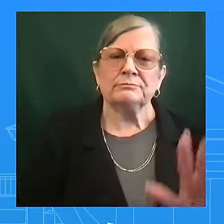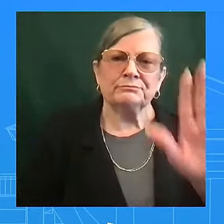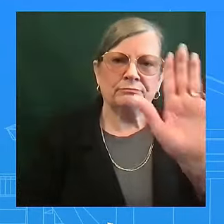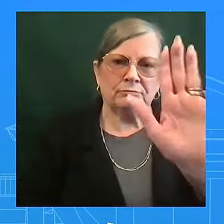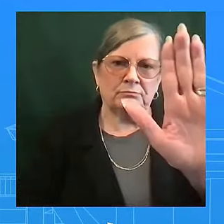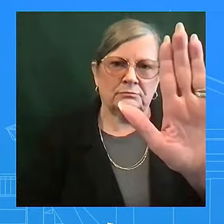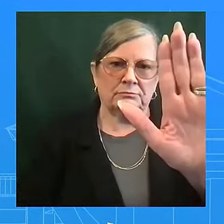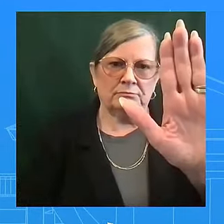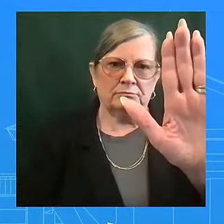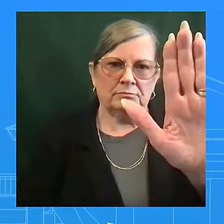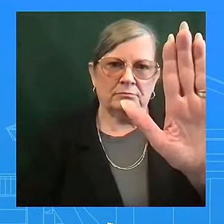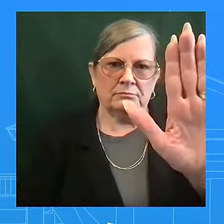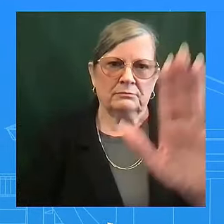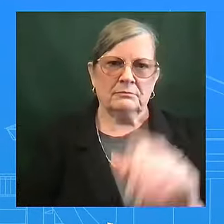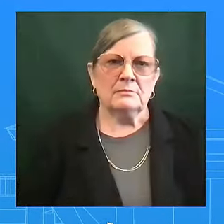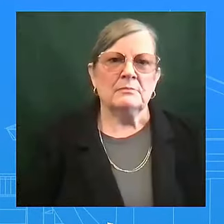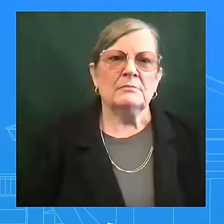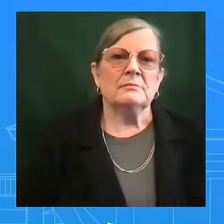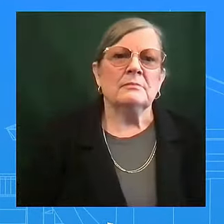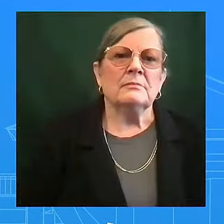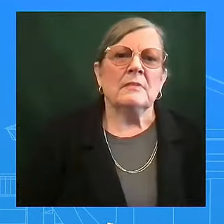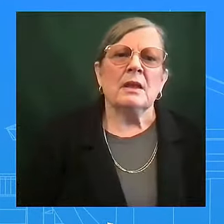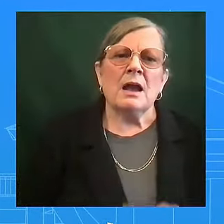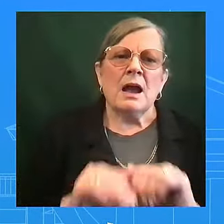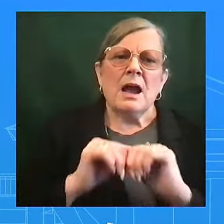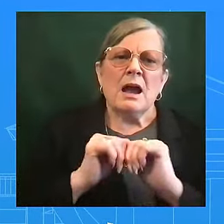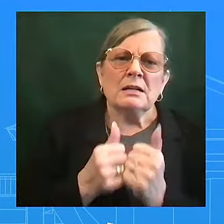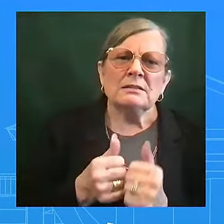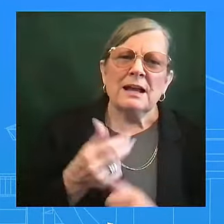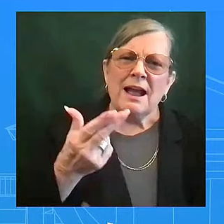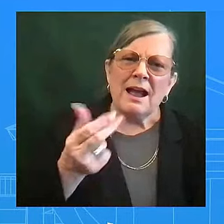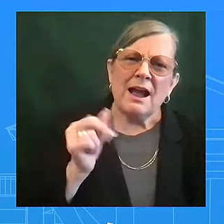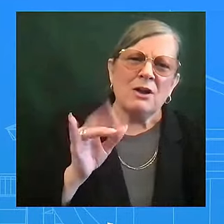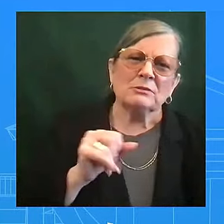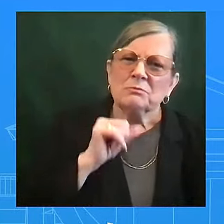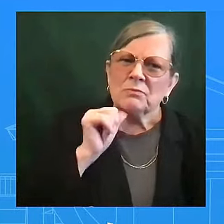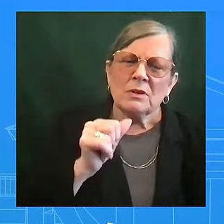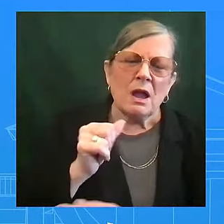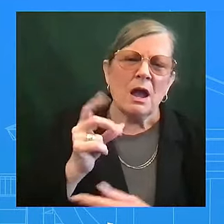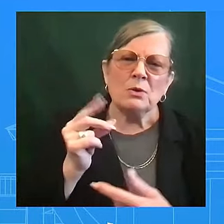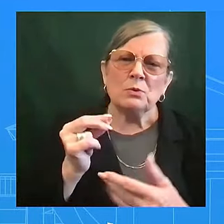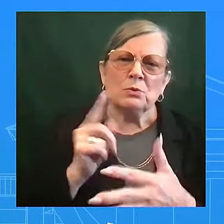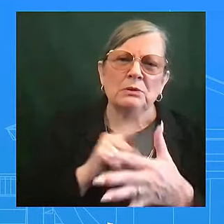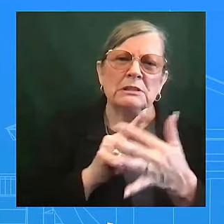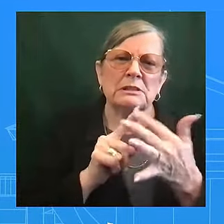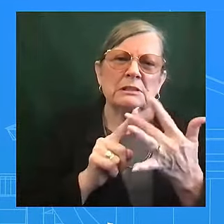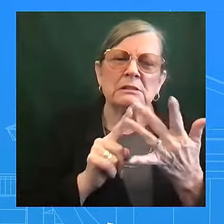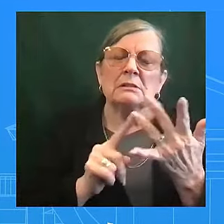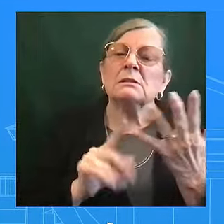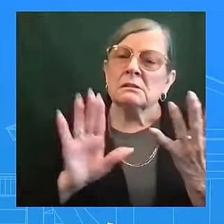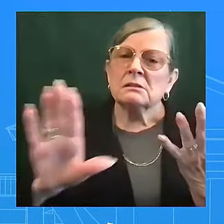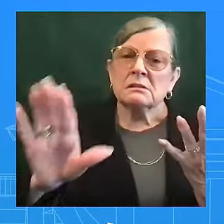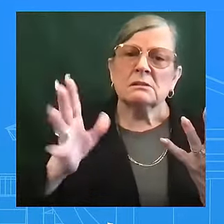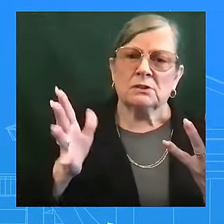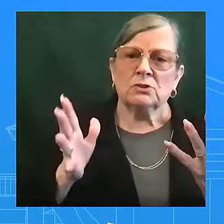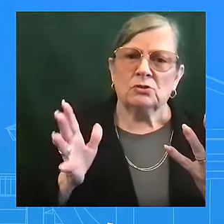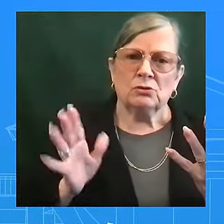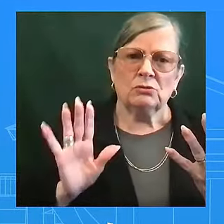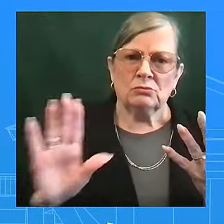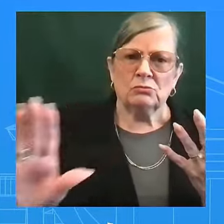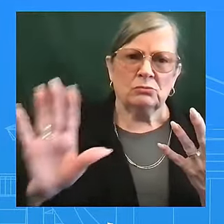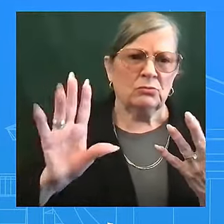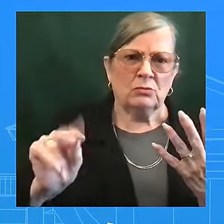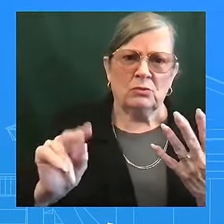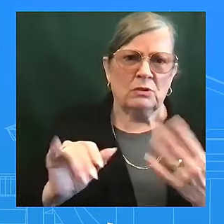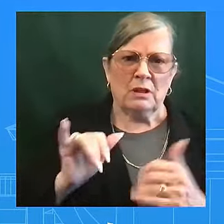campaign, is not doing X, Y, and Z. I said to you, you gotta talk to the vice president's campaign. And that is, there's the Hatch